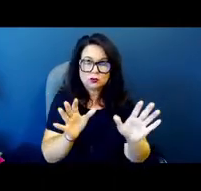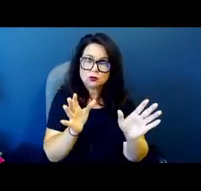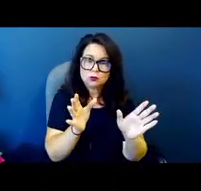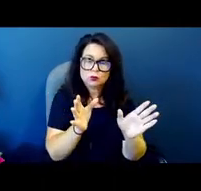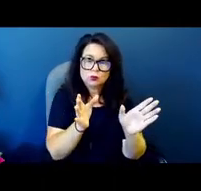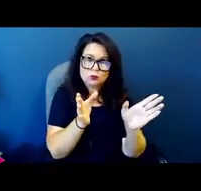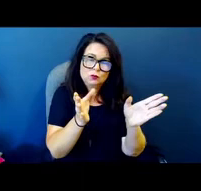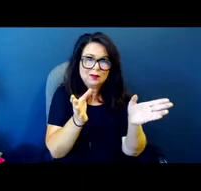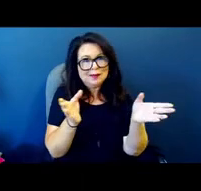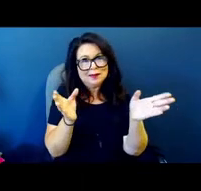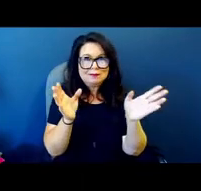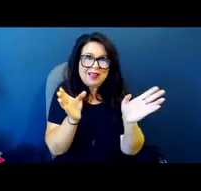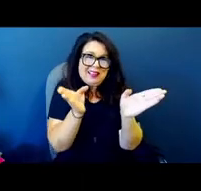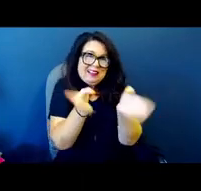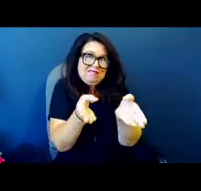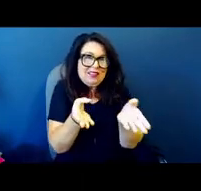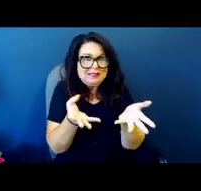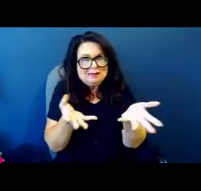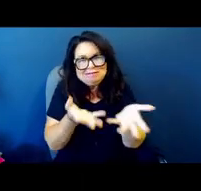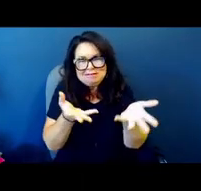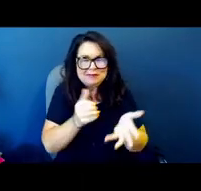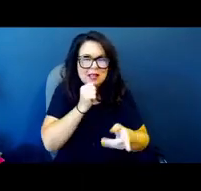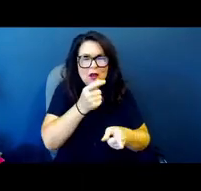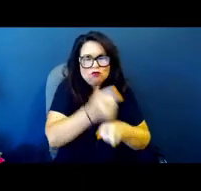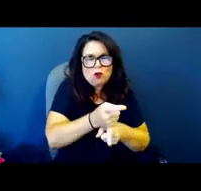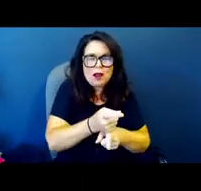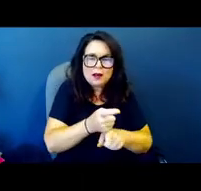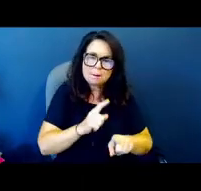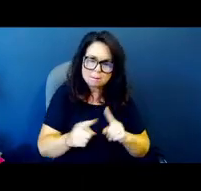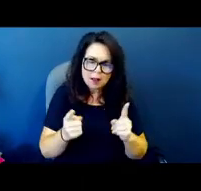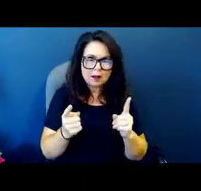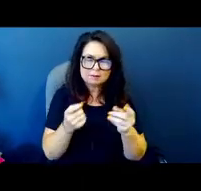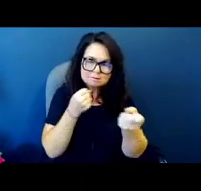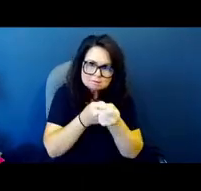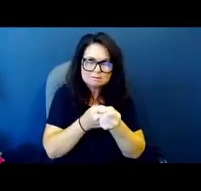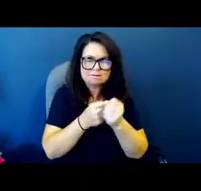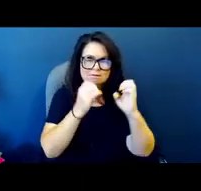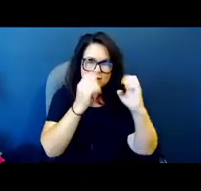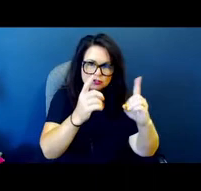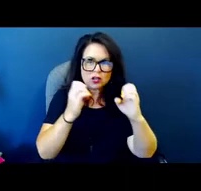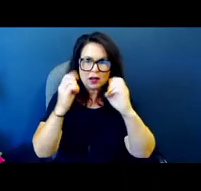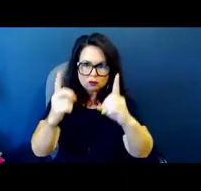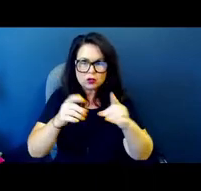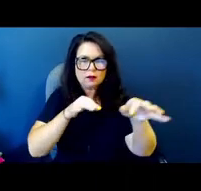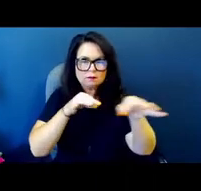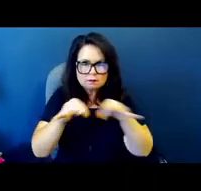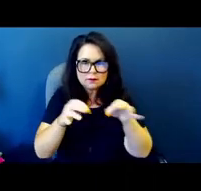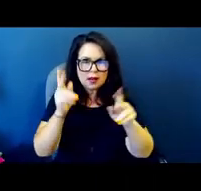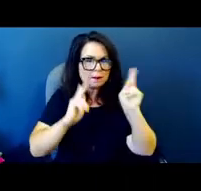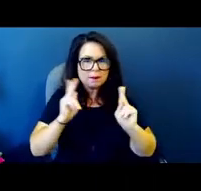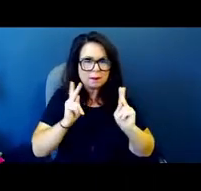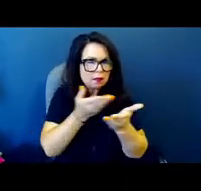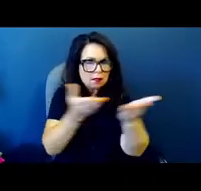I guess convince is not the right word. It's really about educating those that still don't understand why